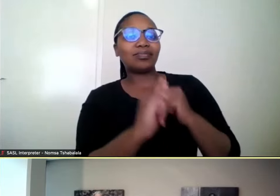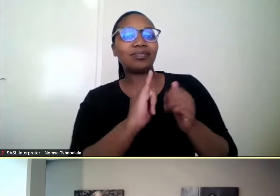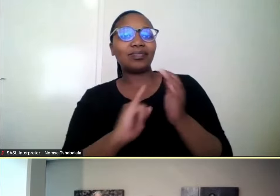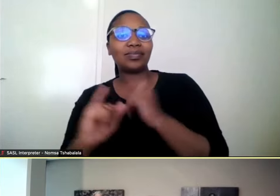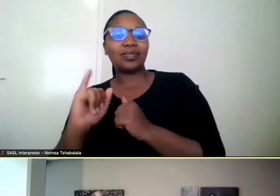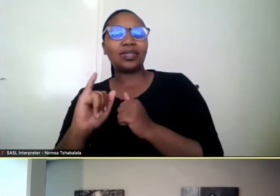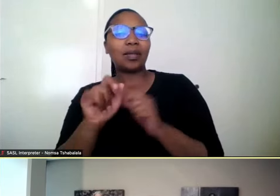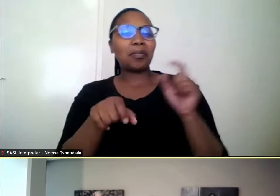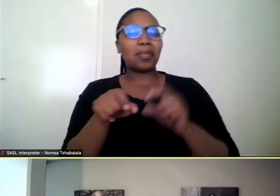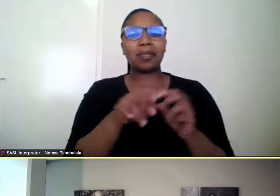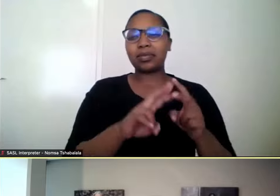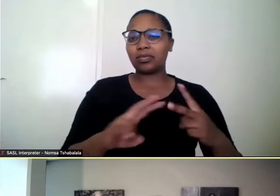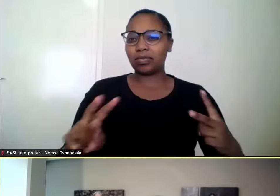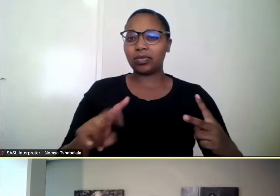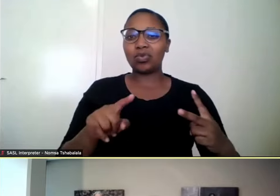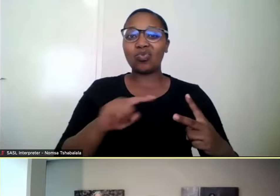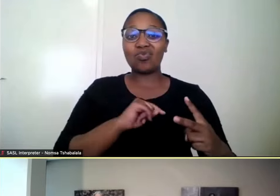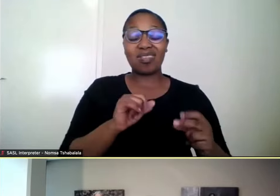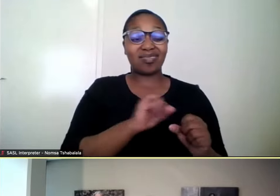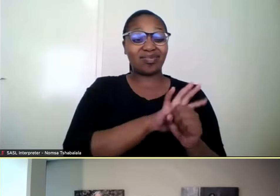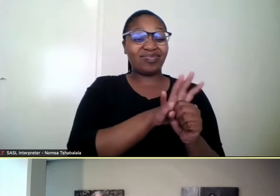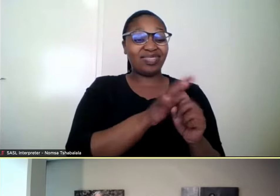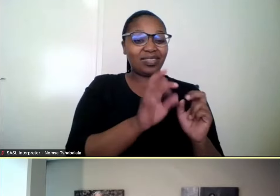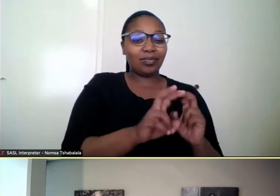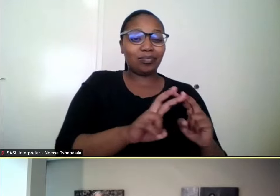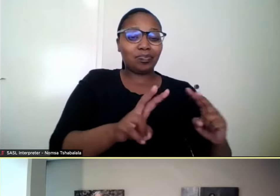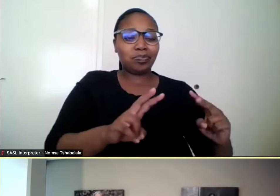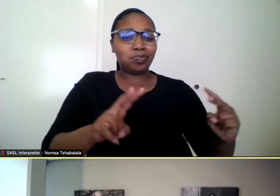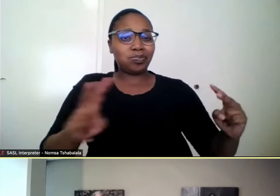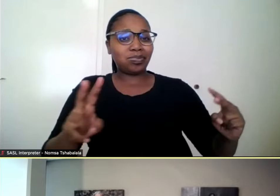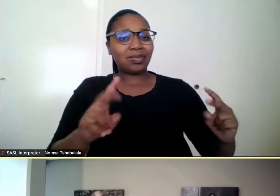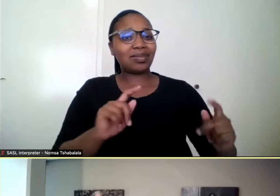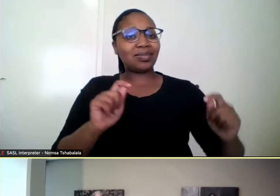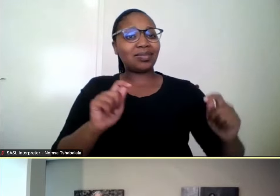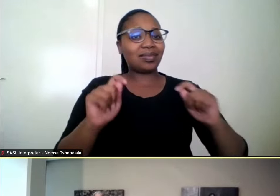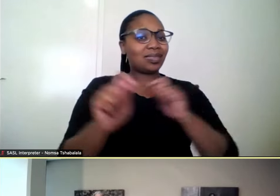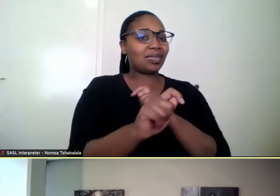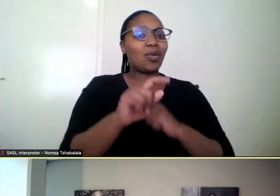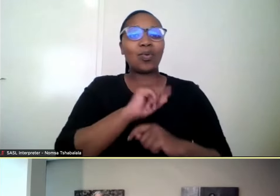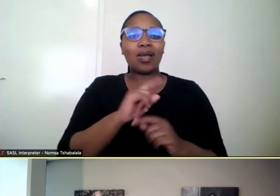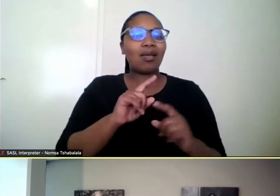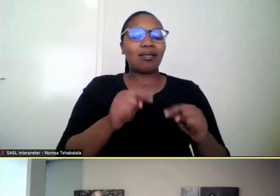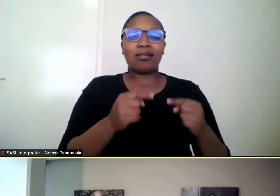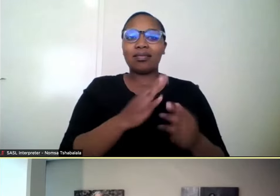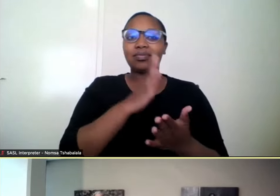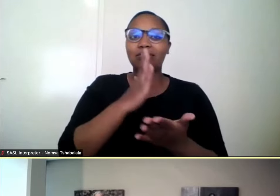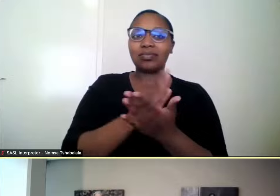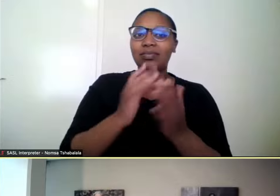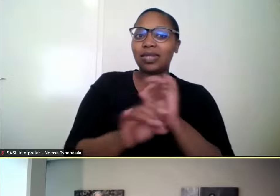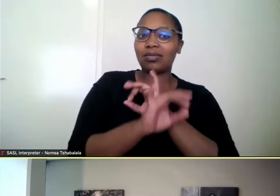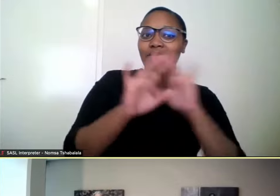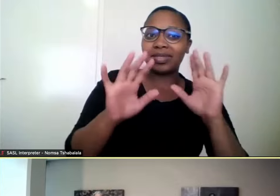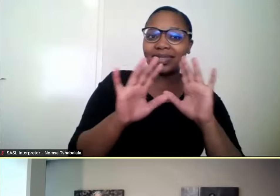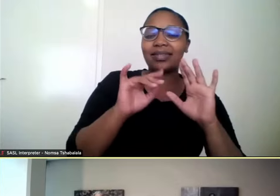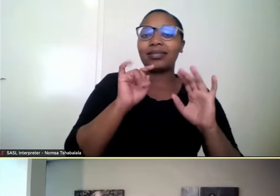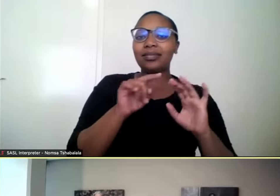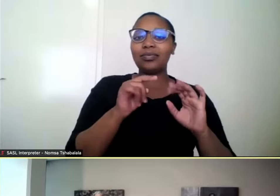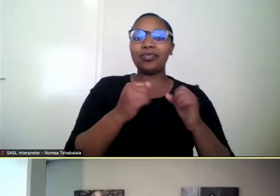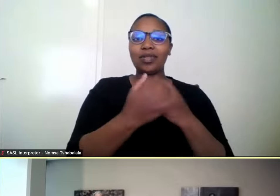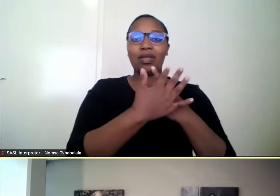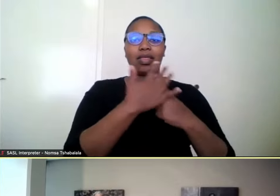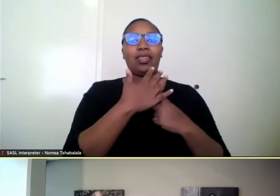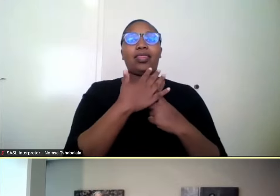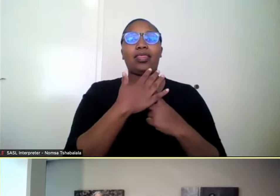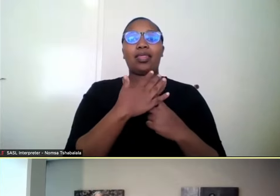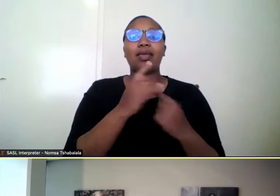the virus, because they cannot clear the virus, what's called persistence infection. Yeah, that was seen in dozens of countries